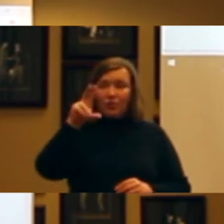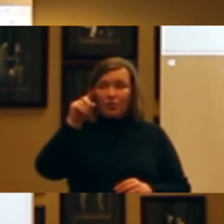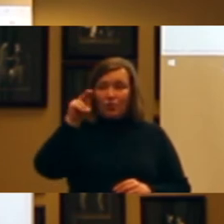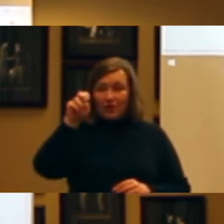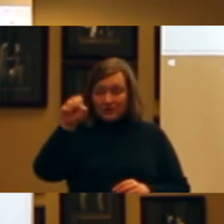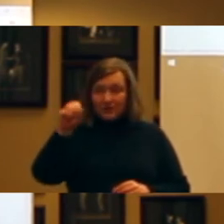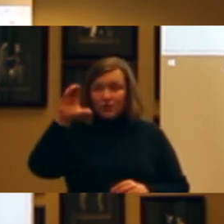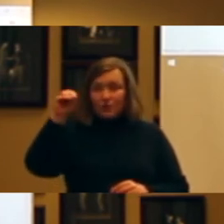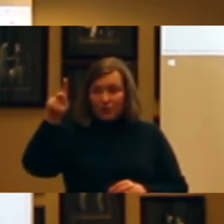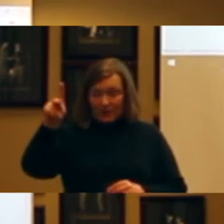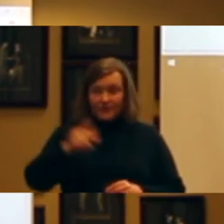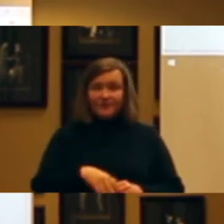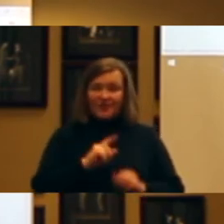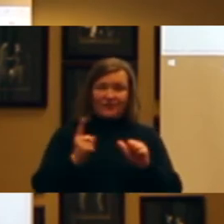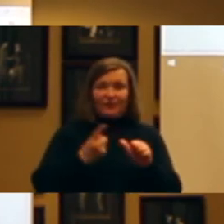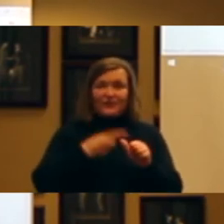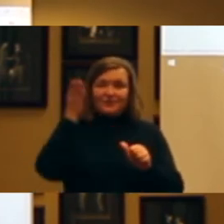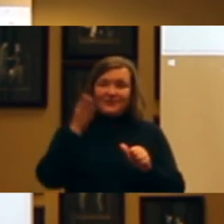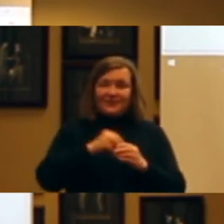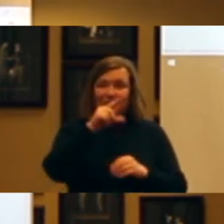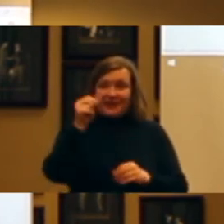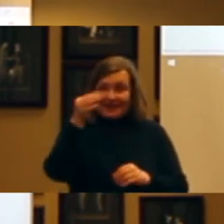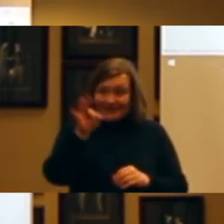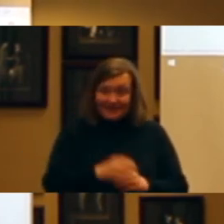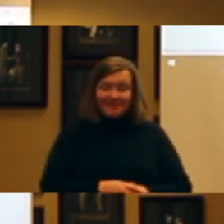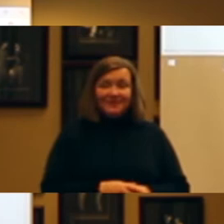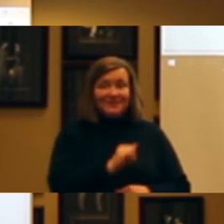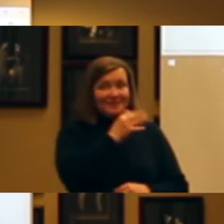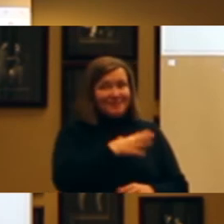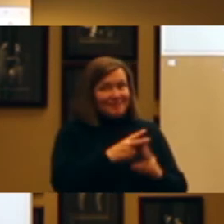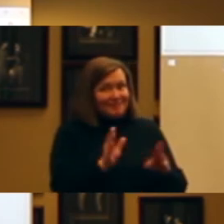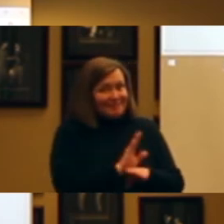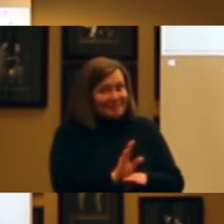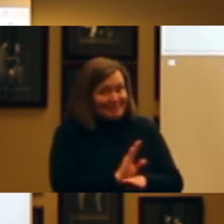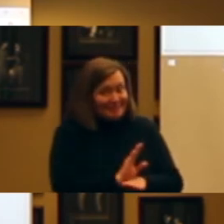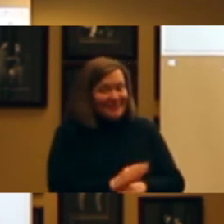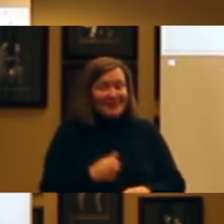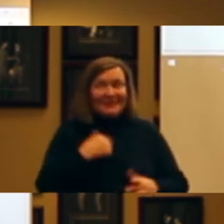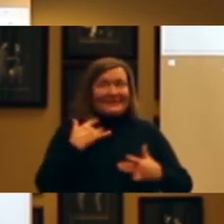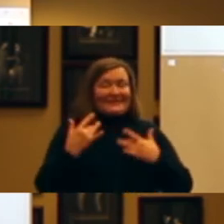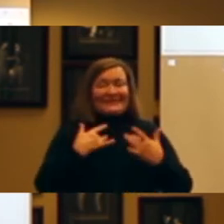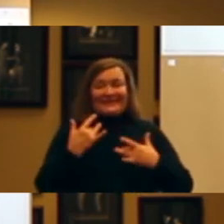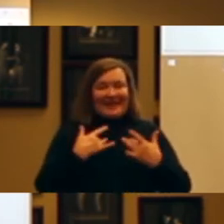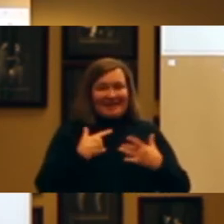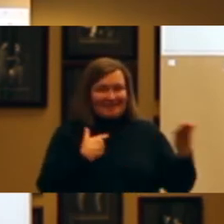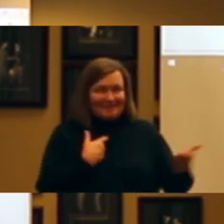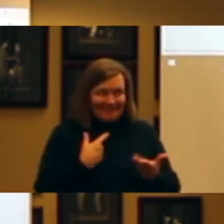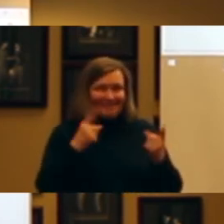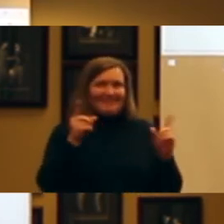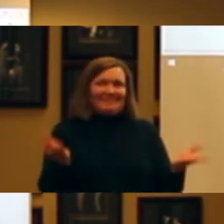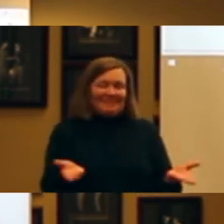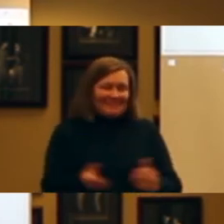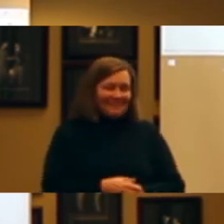Cordones-Cook as our first 2019 program. She's a very busy woman, so we're very excited to have her